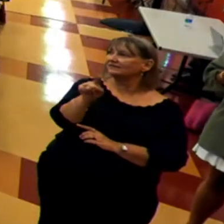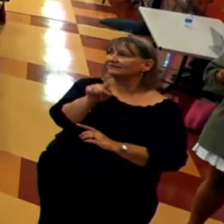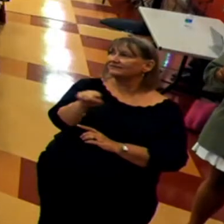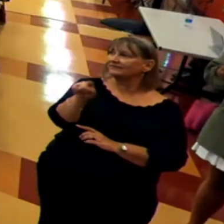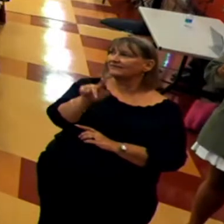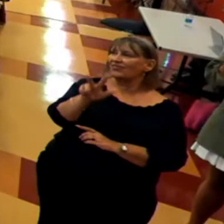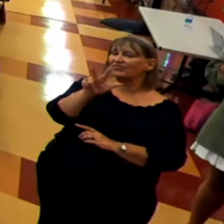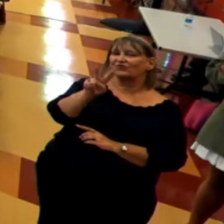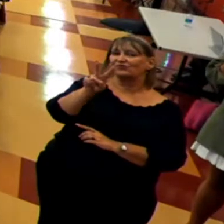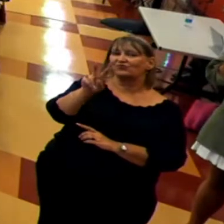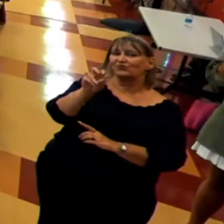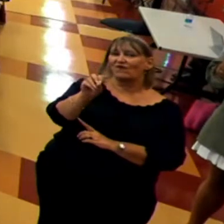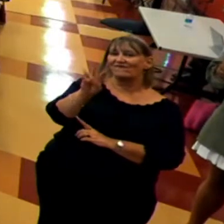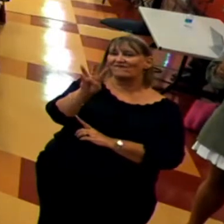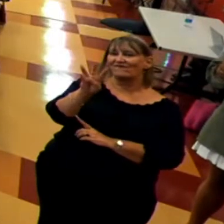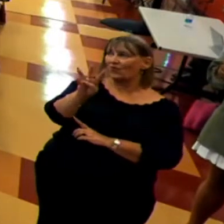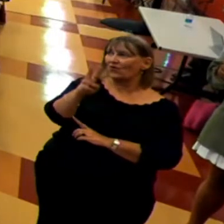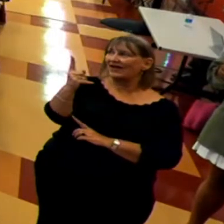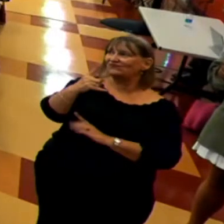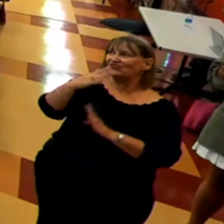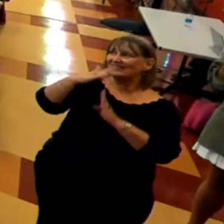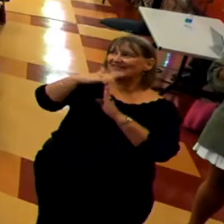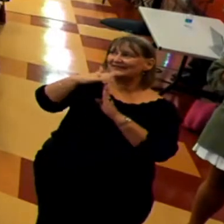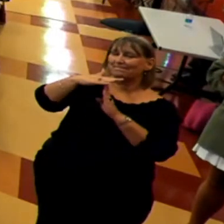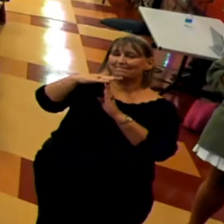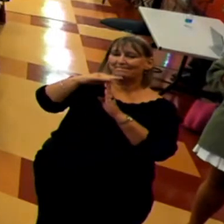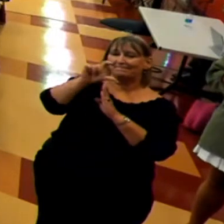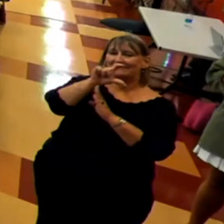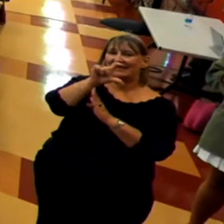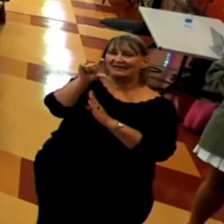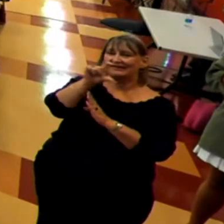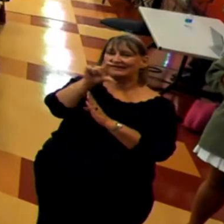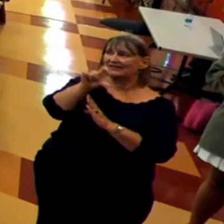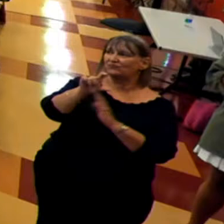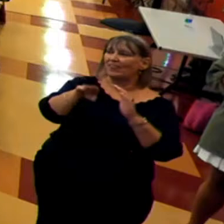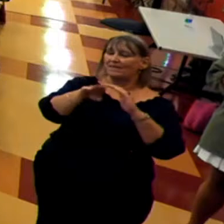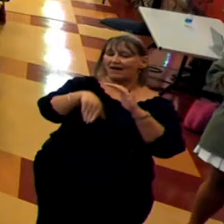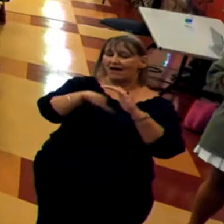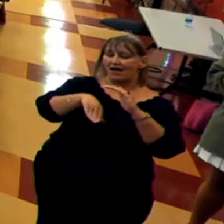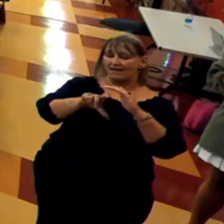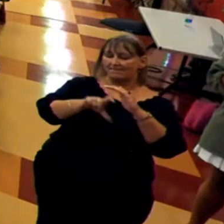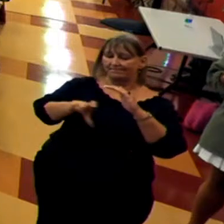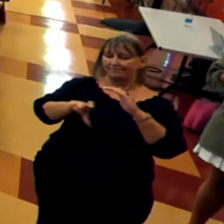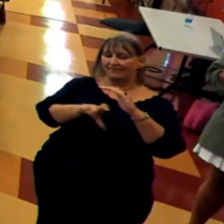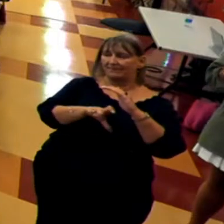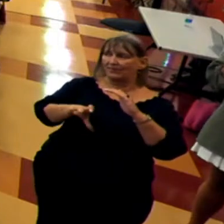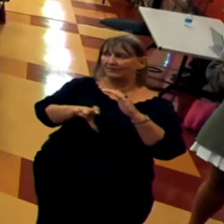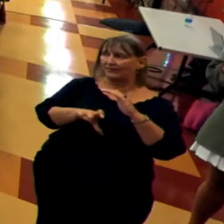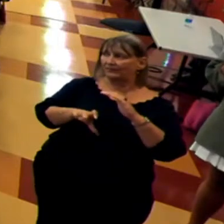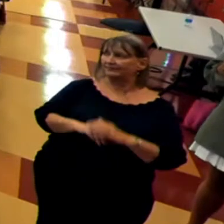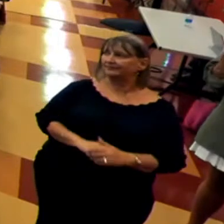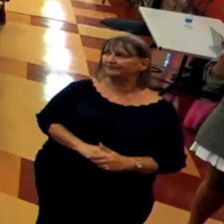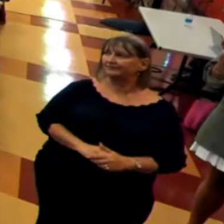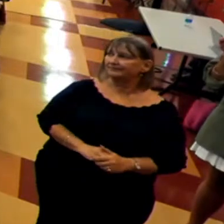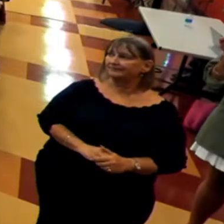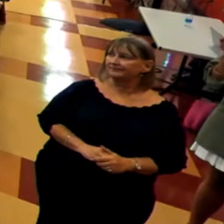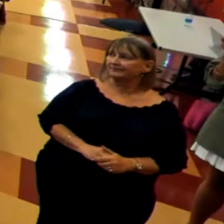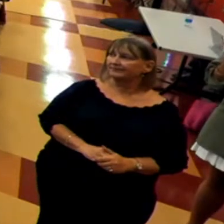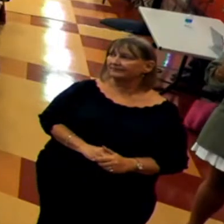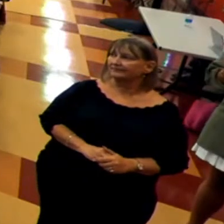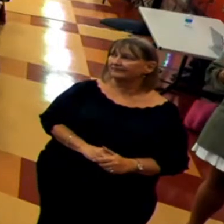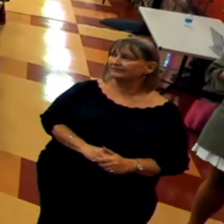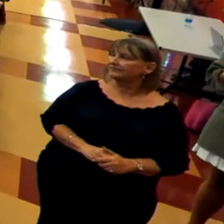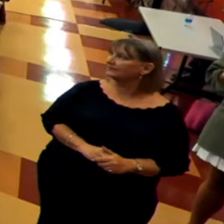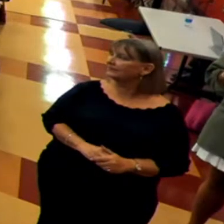3204 in this or just this top portion? The bottom portion, I mean, that's where River Road is. So I know,